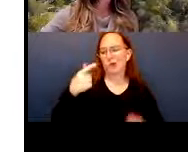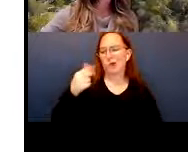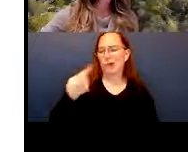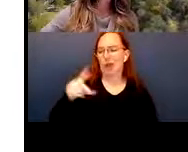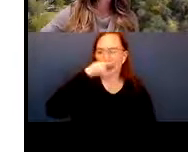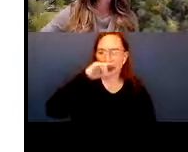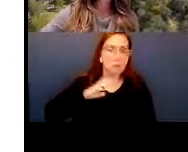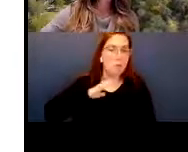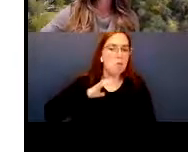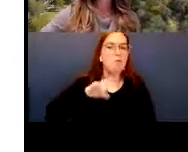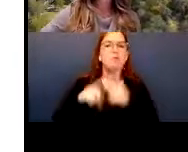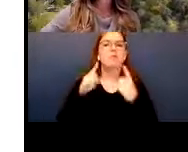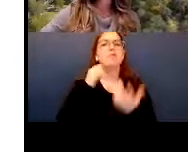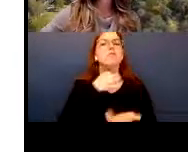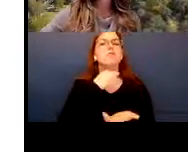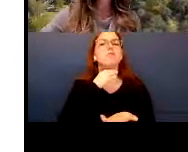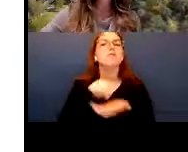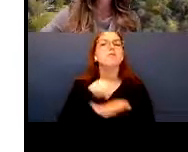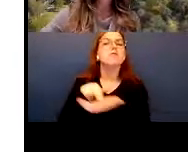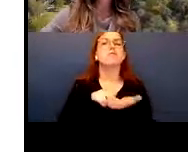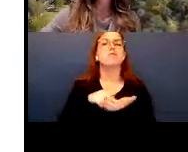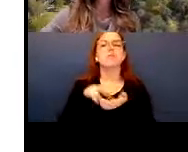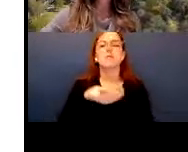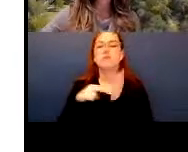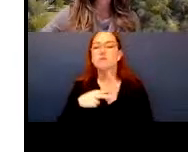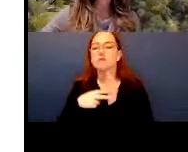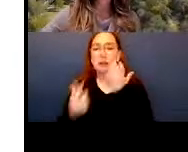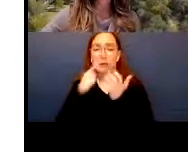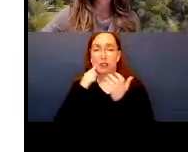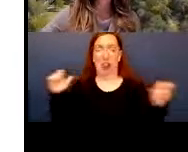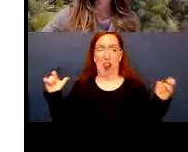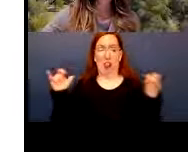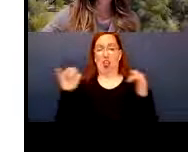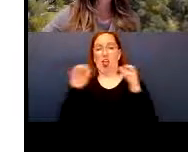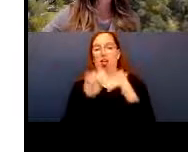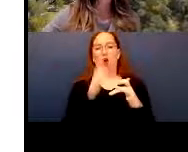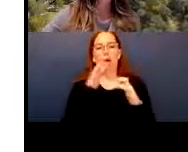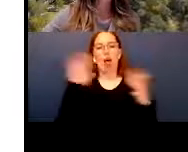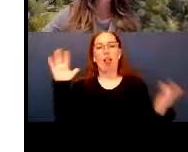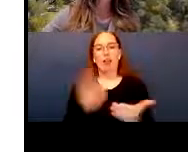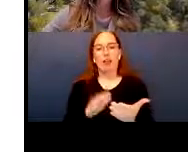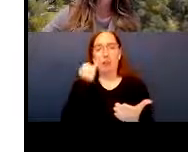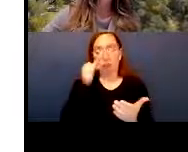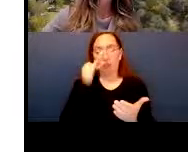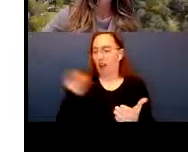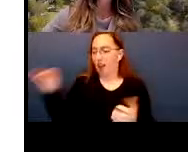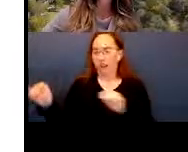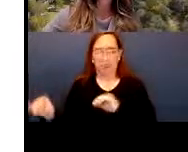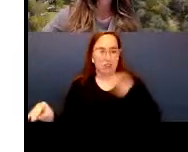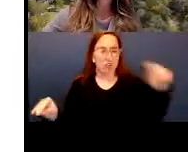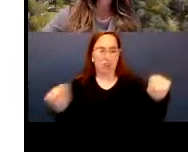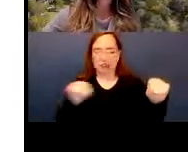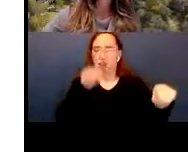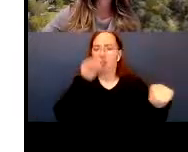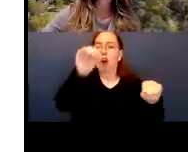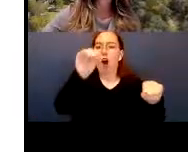something to think about. It would potentially take some of the congestion out of the central part of the park today if we were to have these uses spread